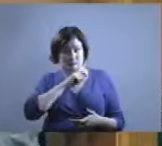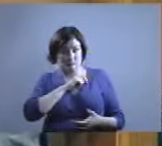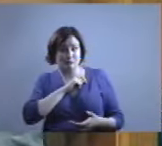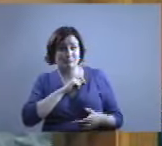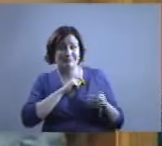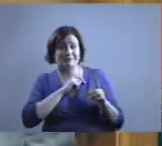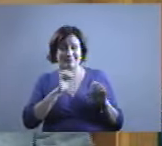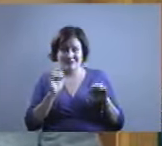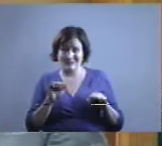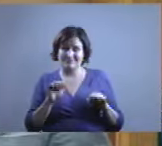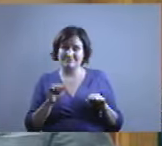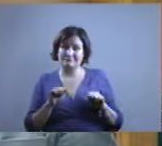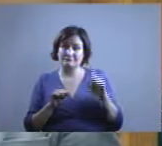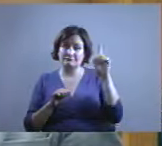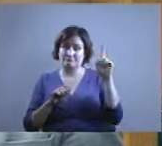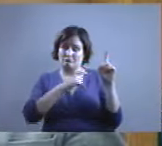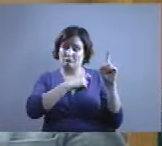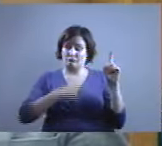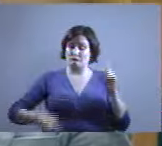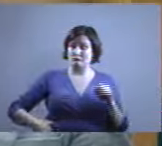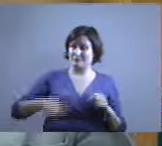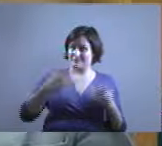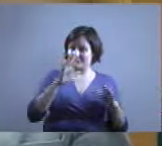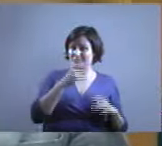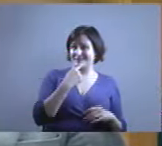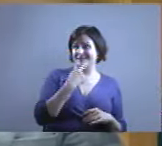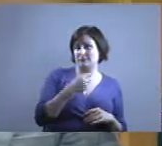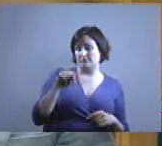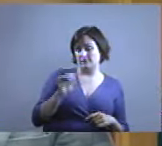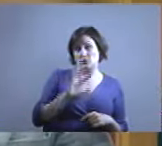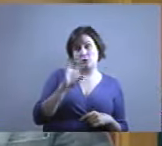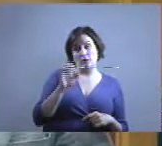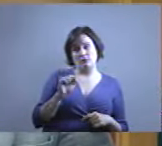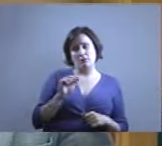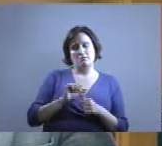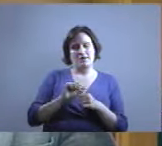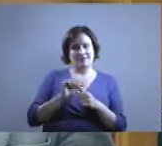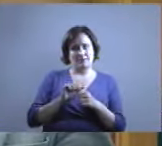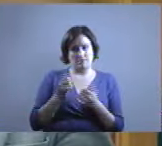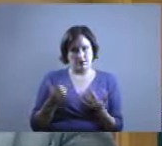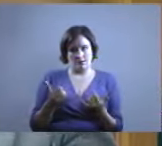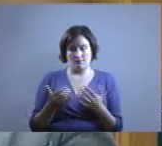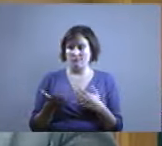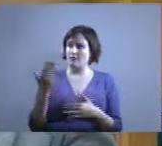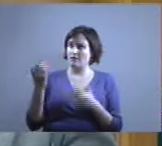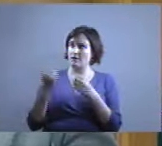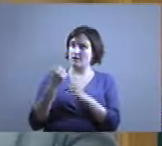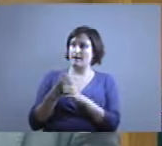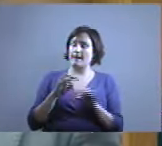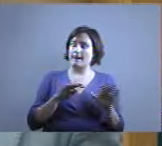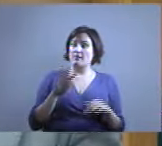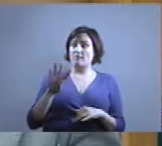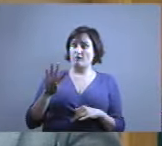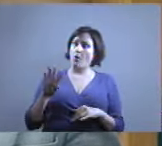president says, South Africa is a much better place than it was in